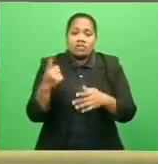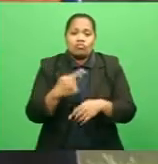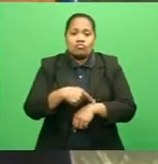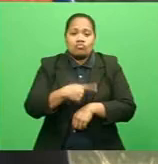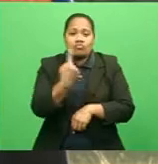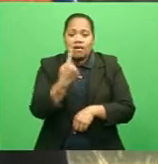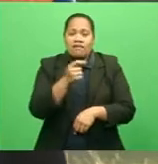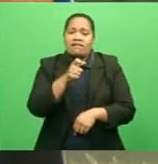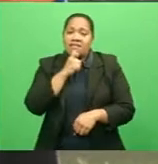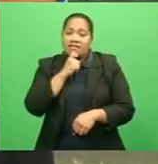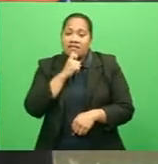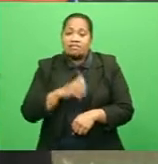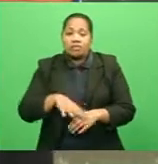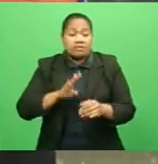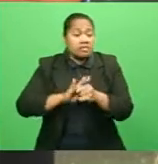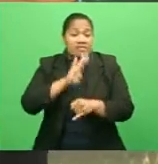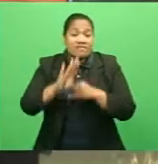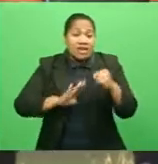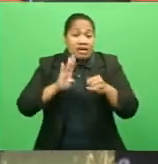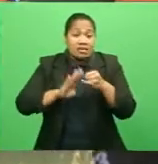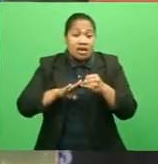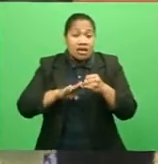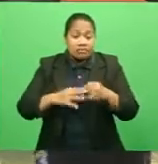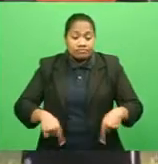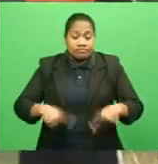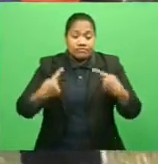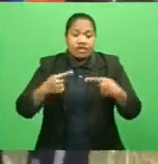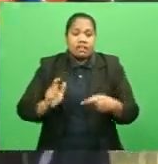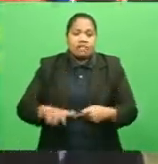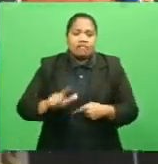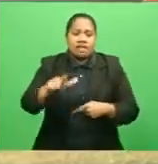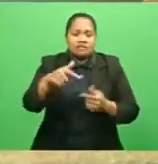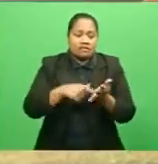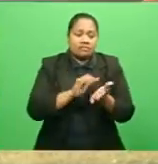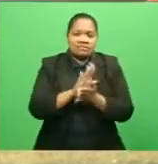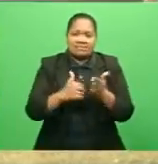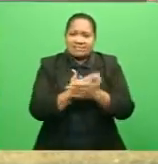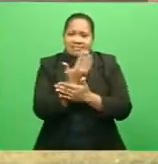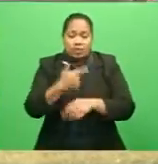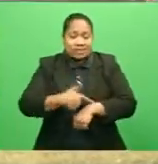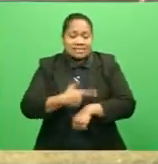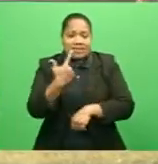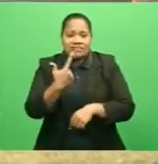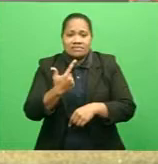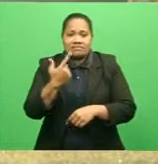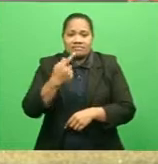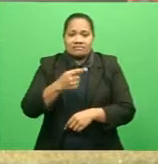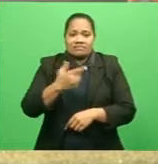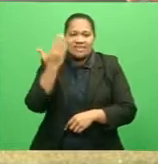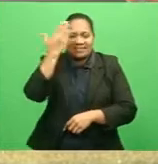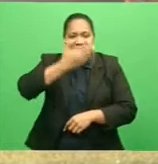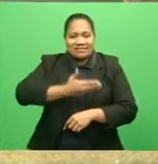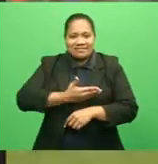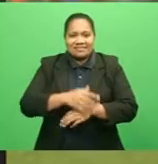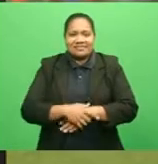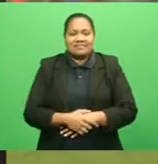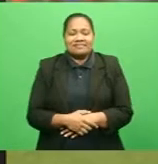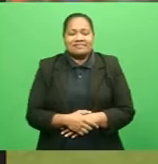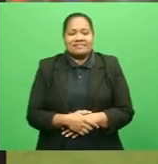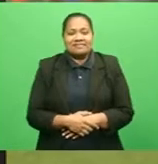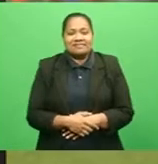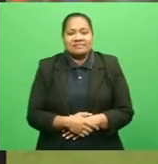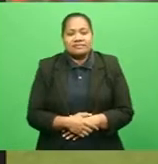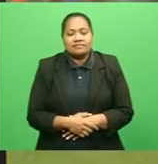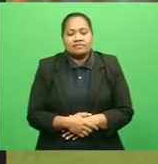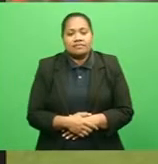pool match is against Lambasa on Thursday at 7 p.m. Felipe Naikaso, FBC Sports. One